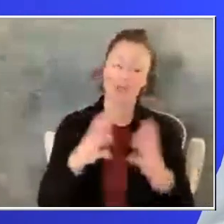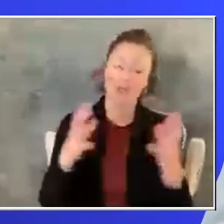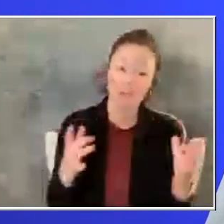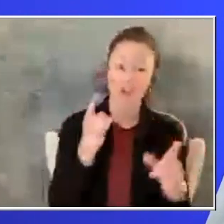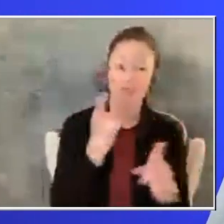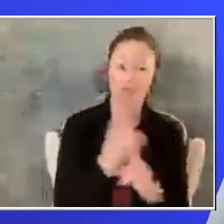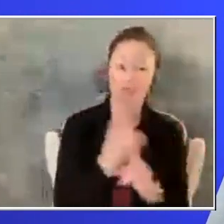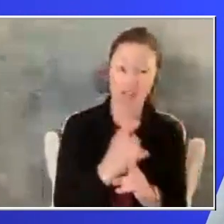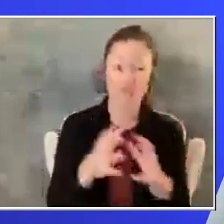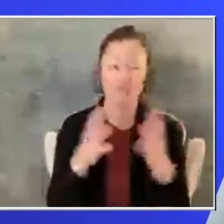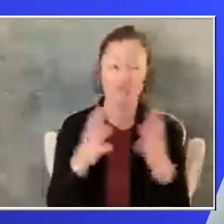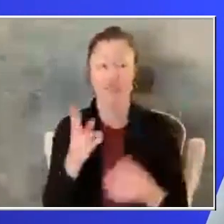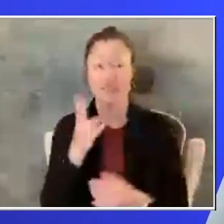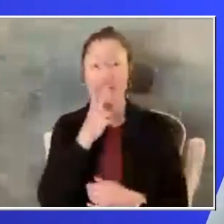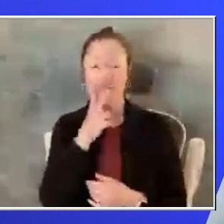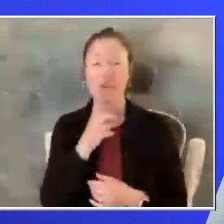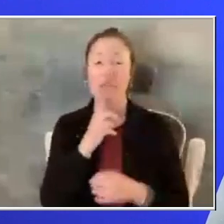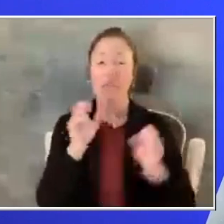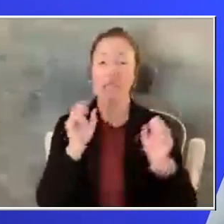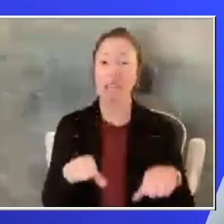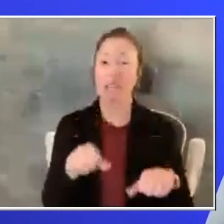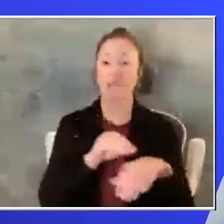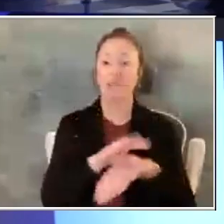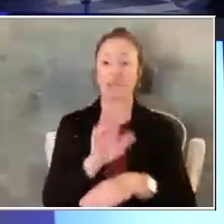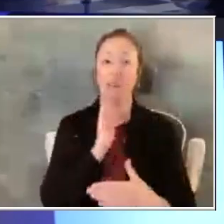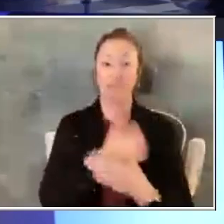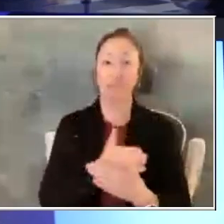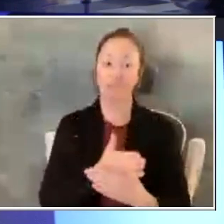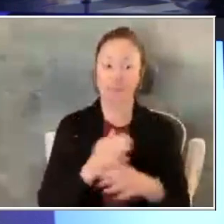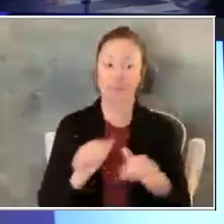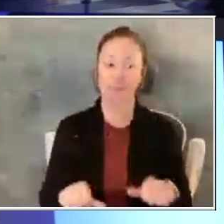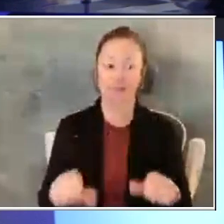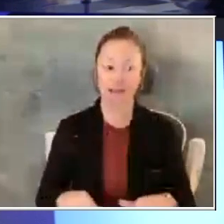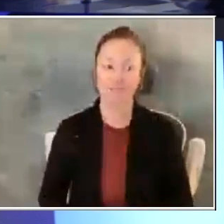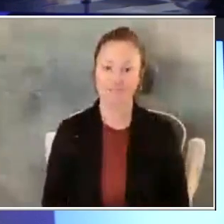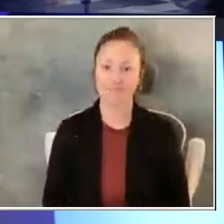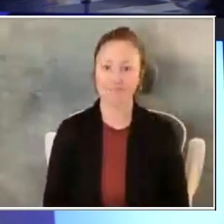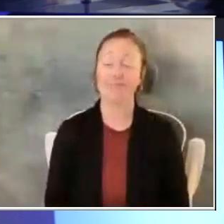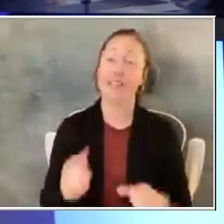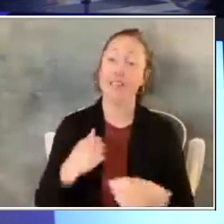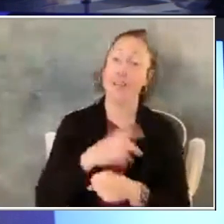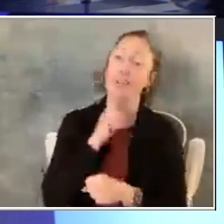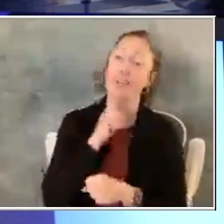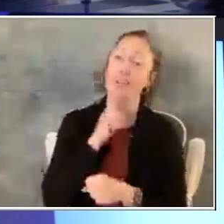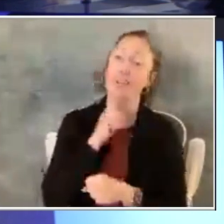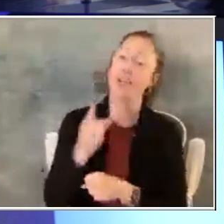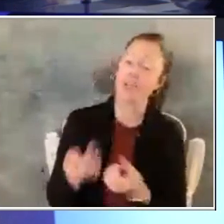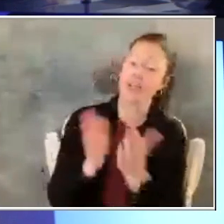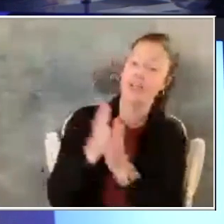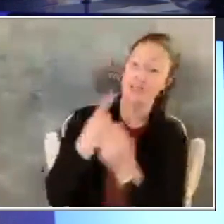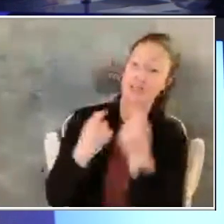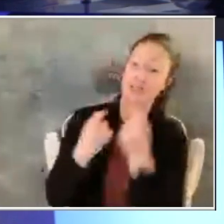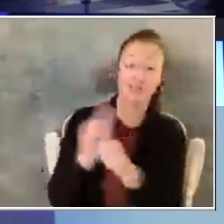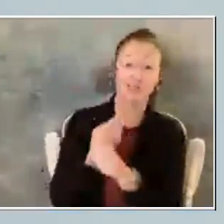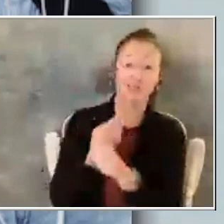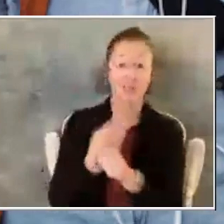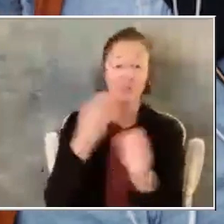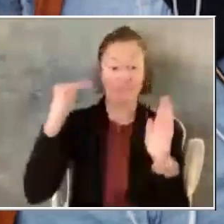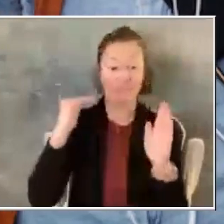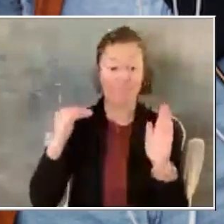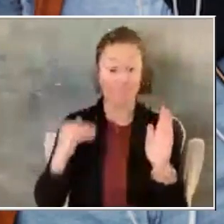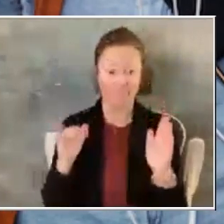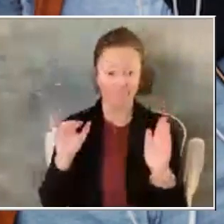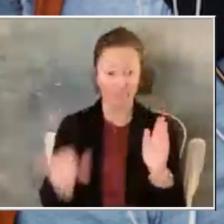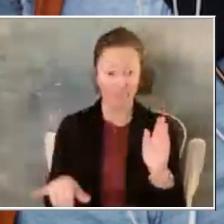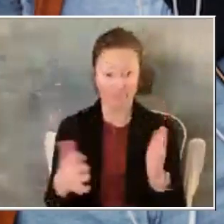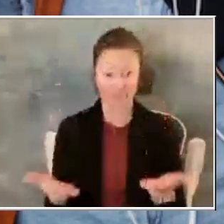smoking really can impair that ability to happen. All right, be sure to ask your questions. You can use the chat on YouTube or Facebook. You can tweet us or email the Medical